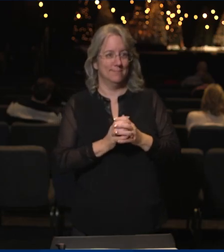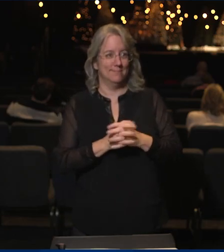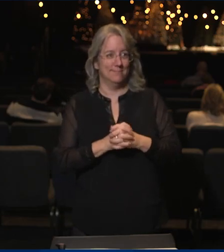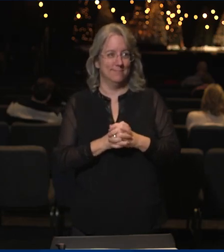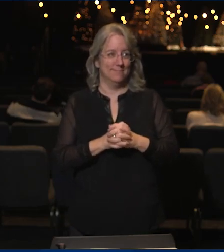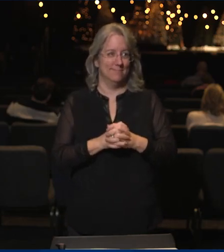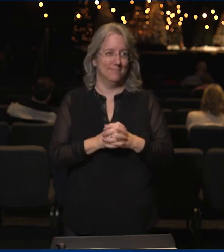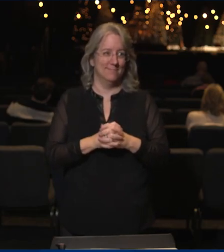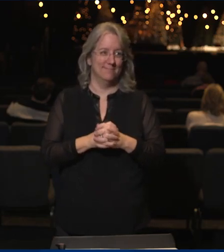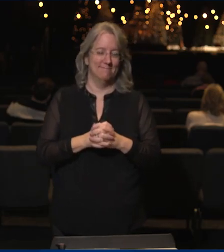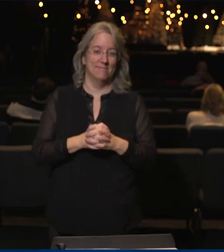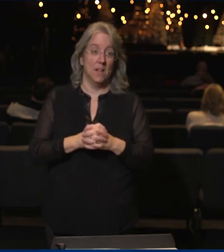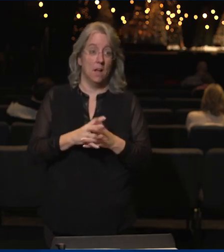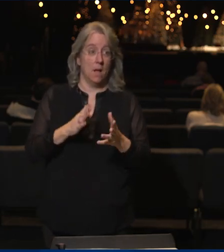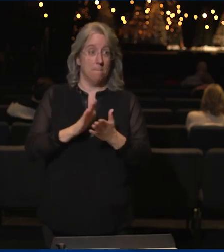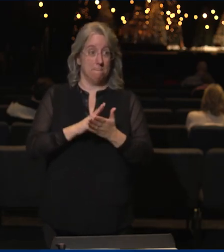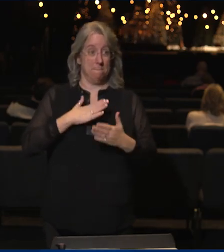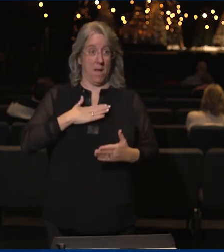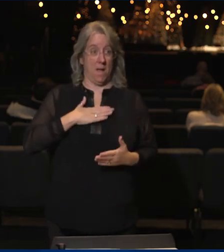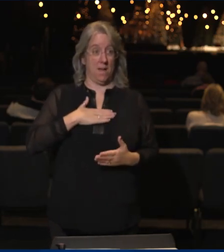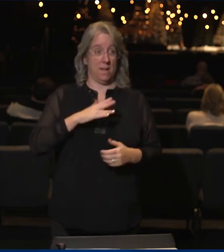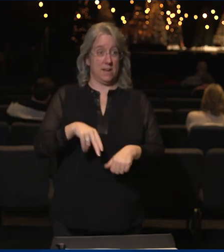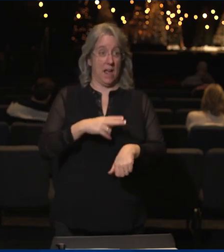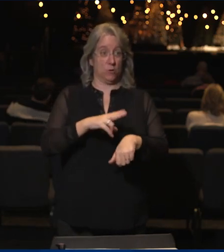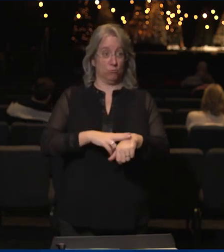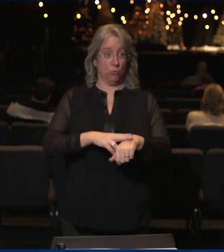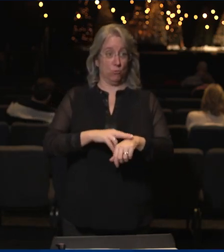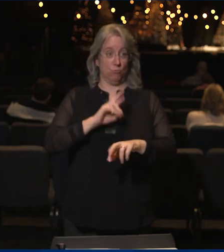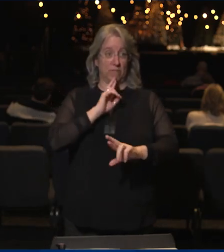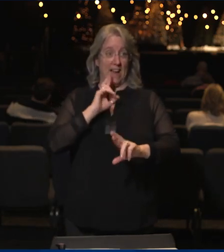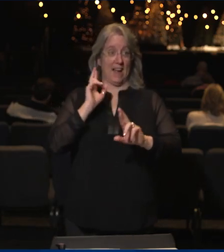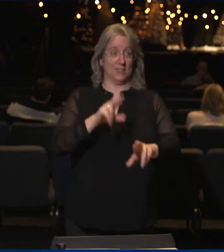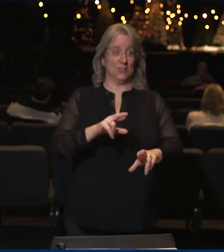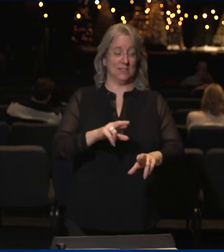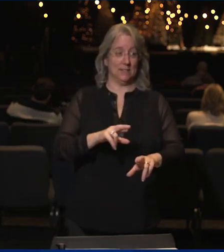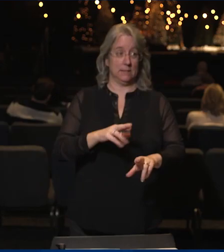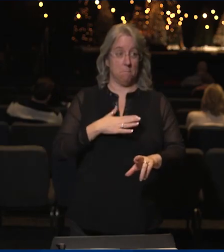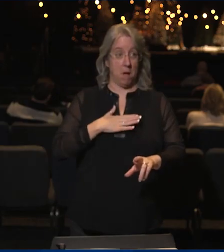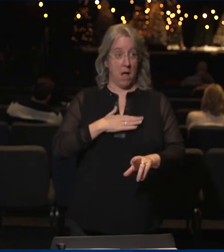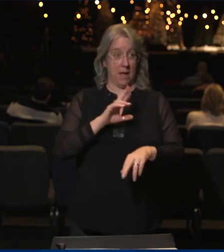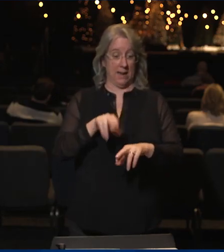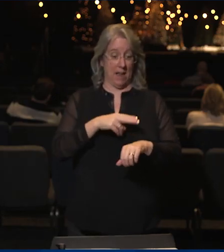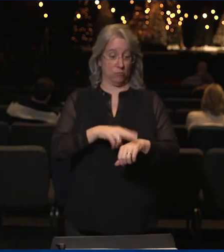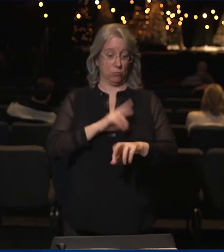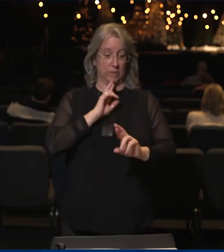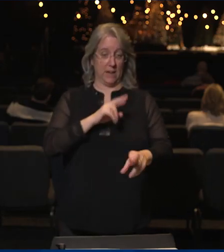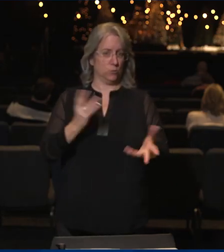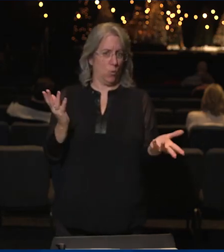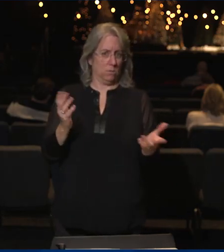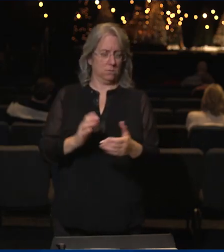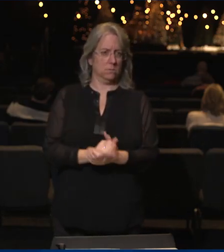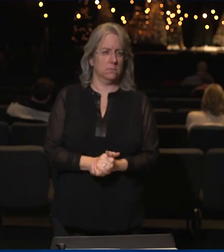What's my most natural reaction?